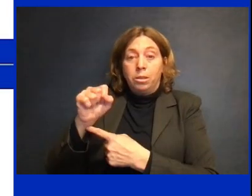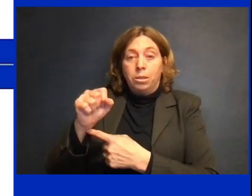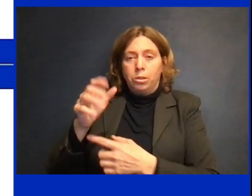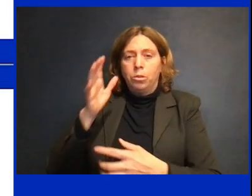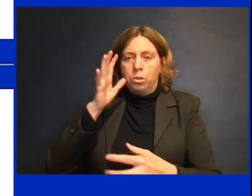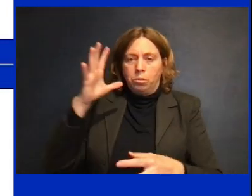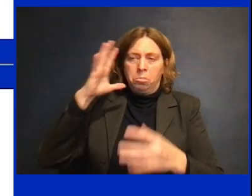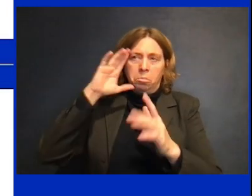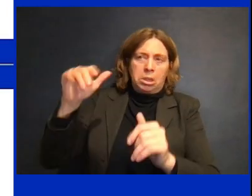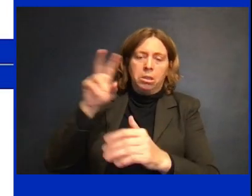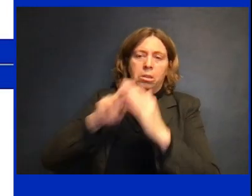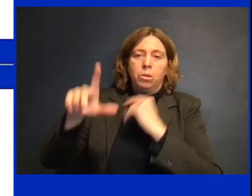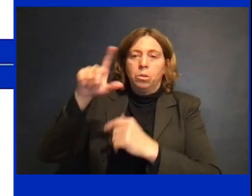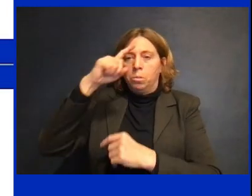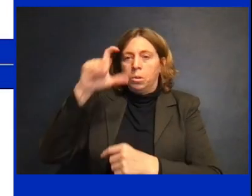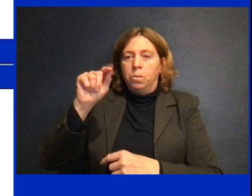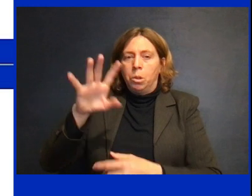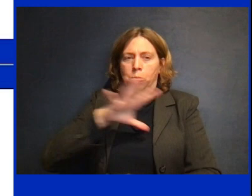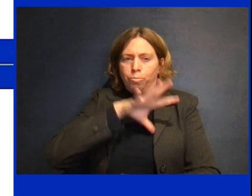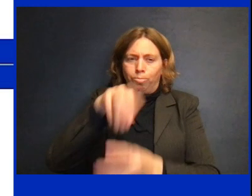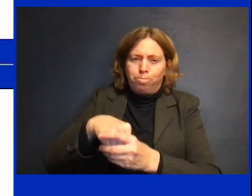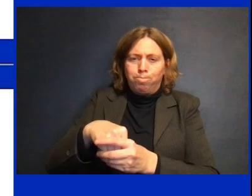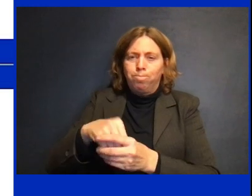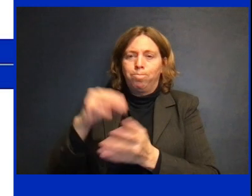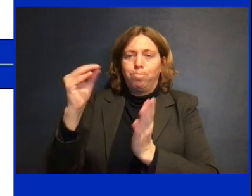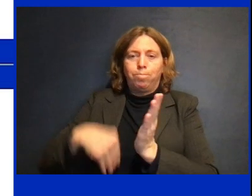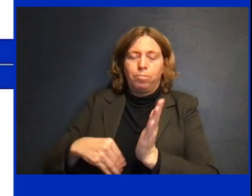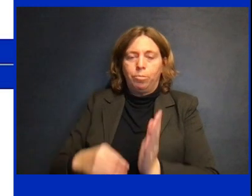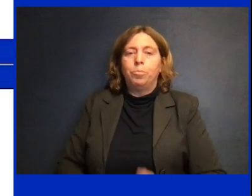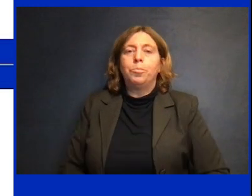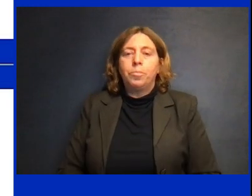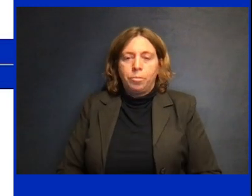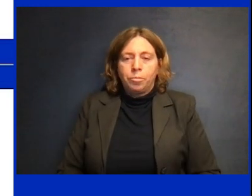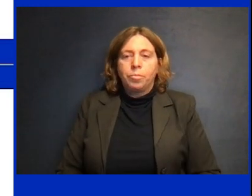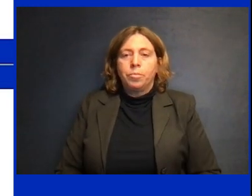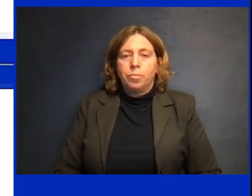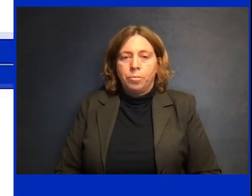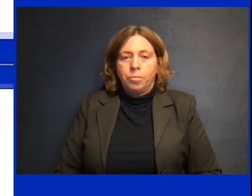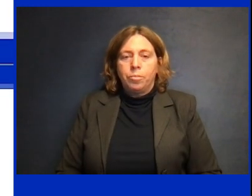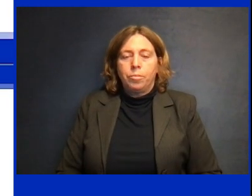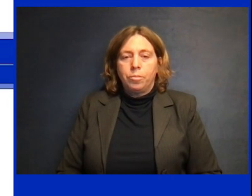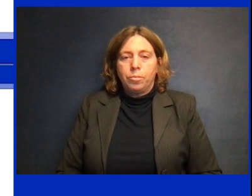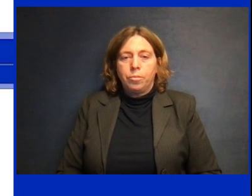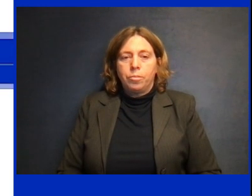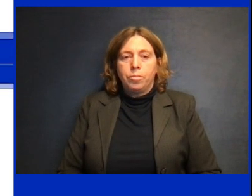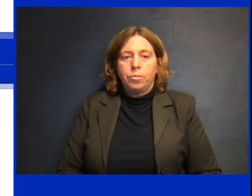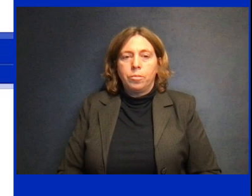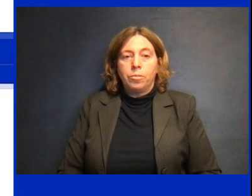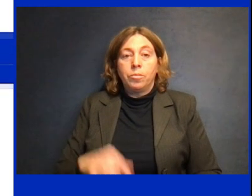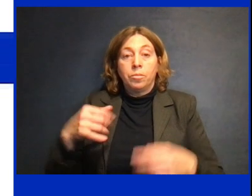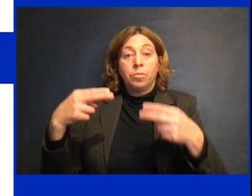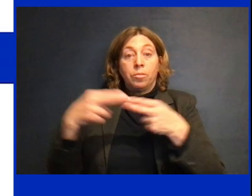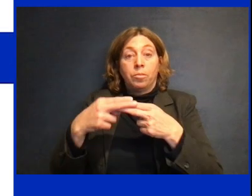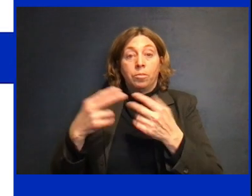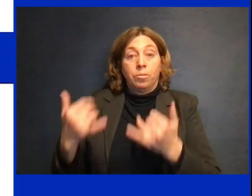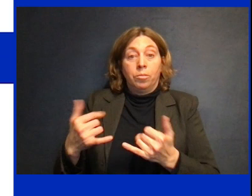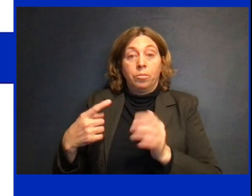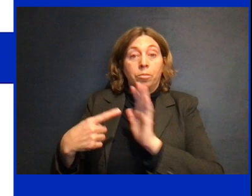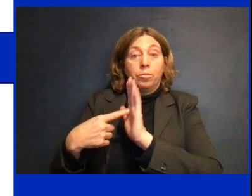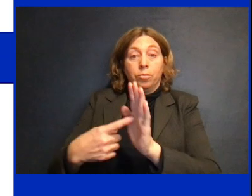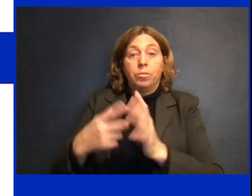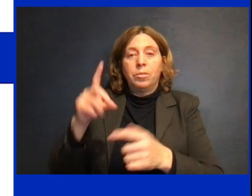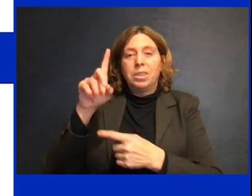impact statement, which is expected to be completed in summer of 2024. The following slide